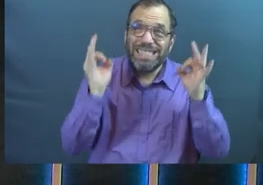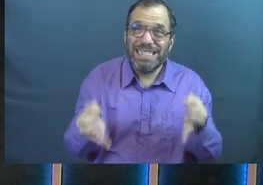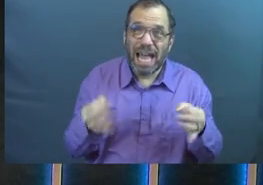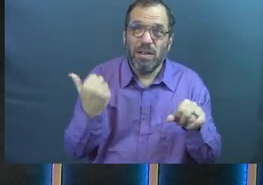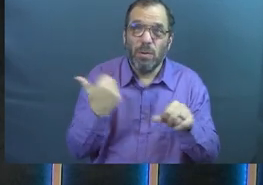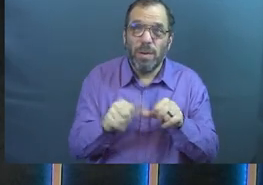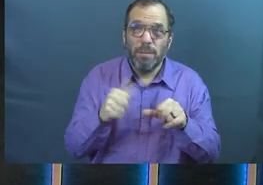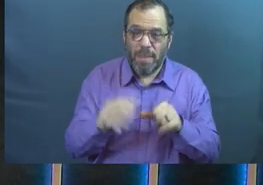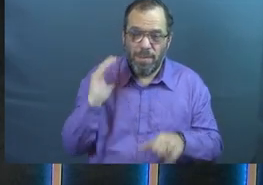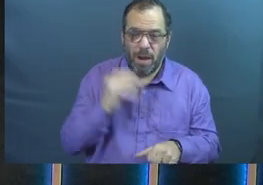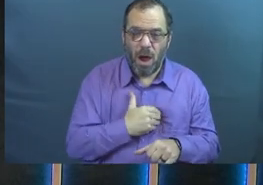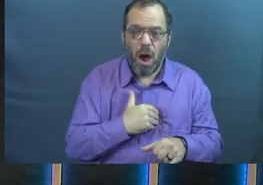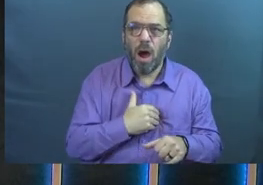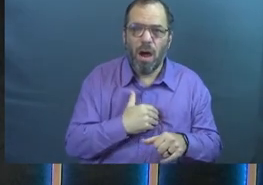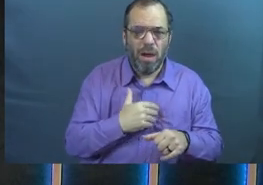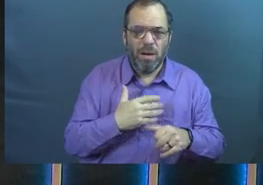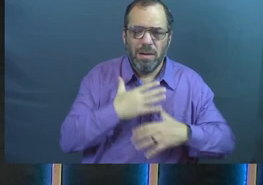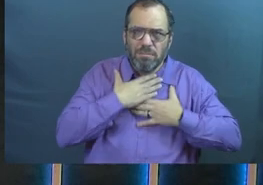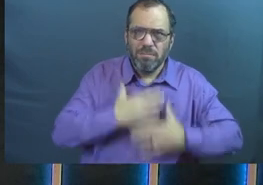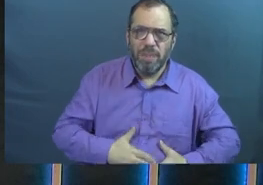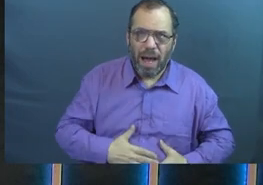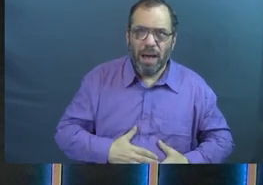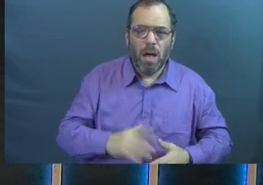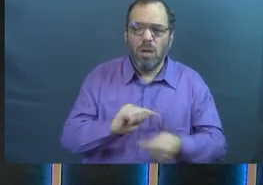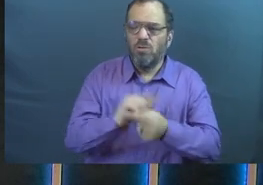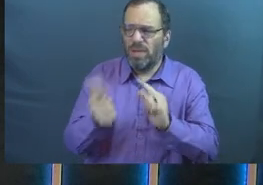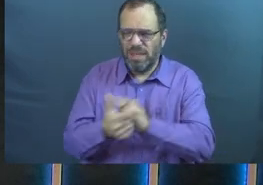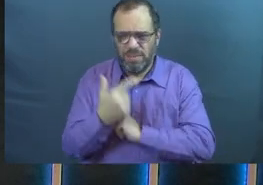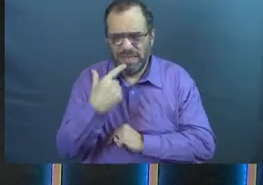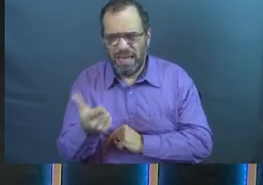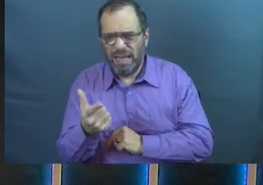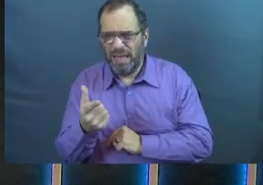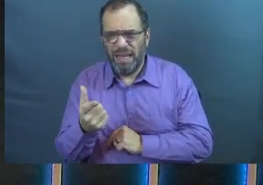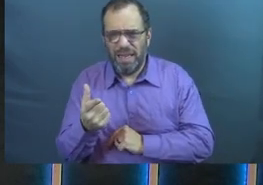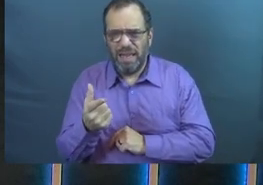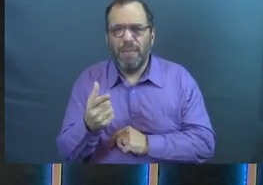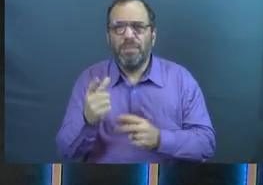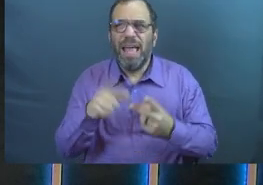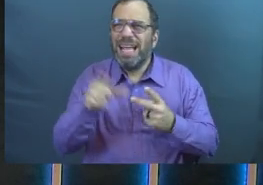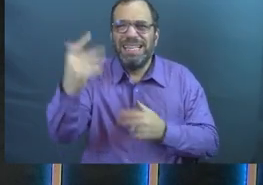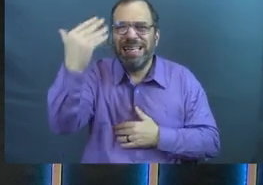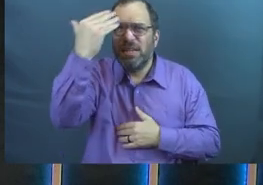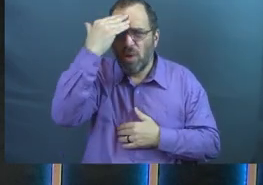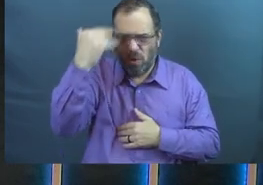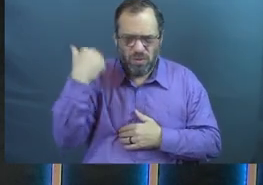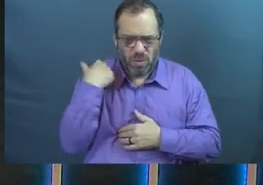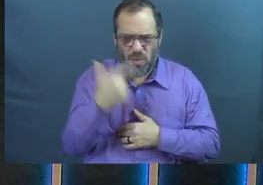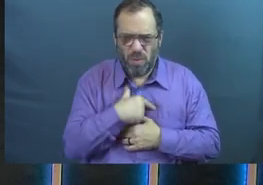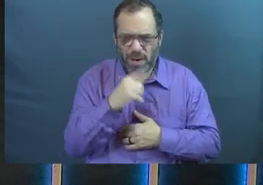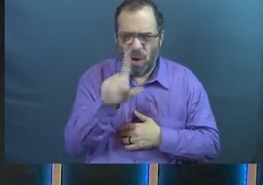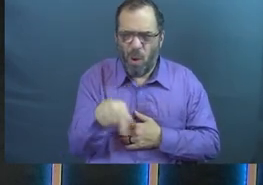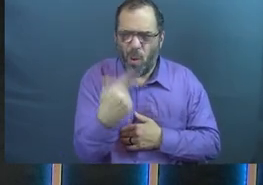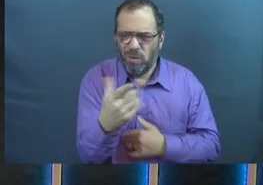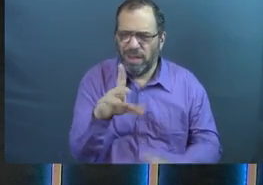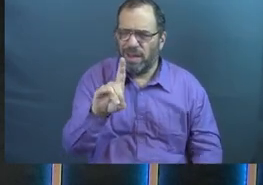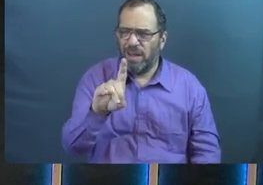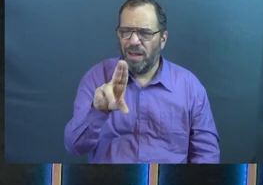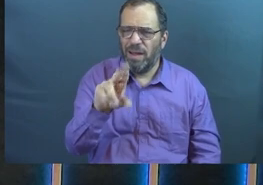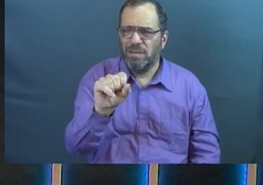to remember our frame, one of your translations says. And he knows that we are only dust.